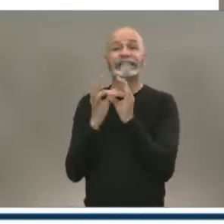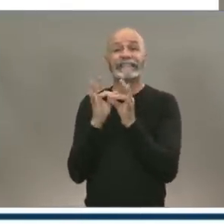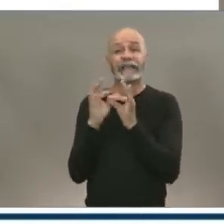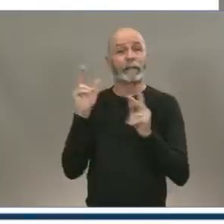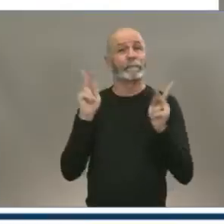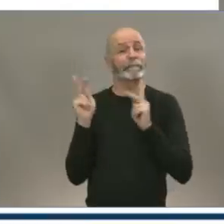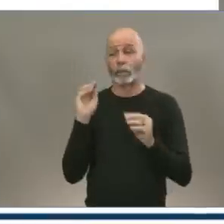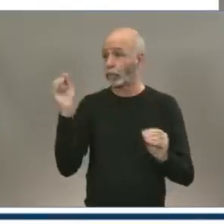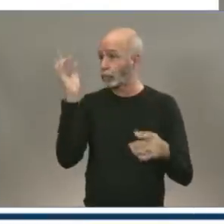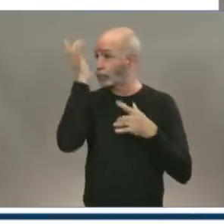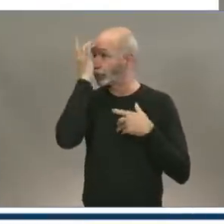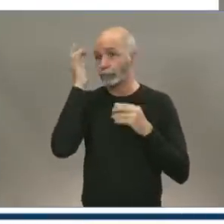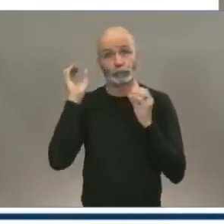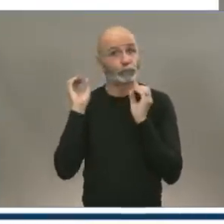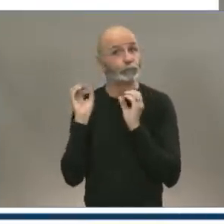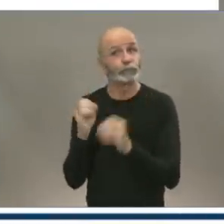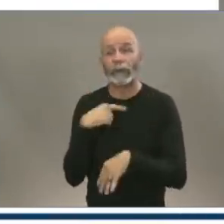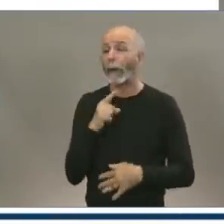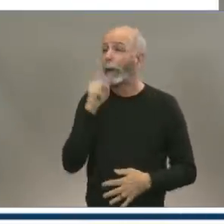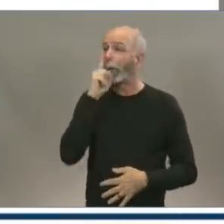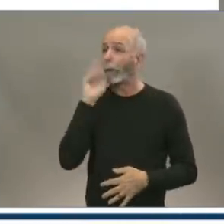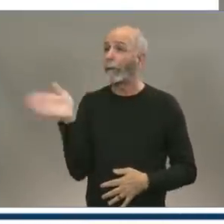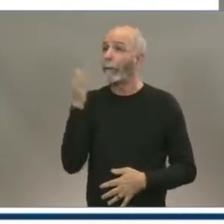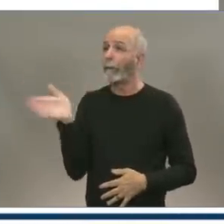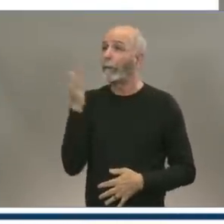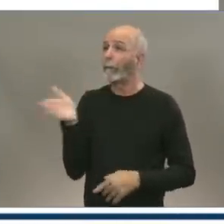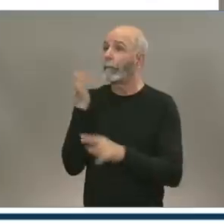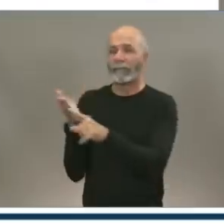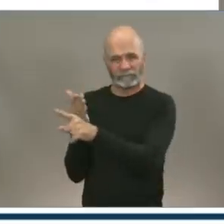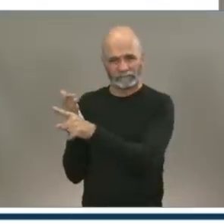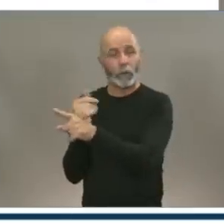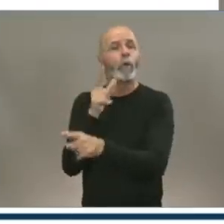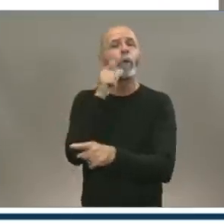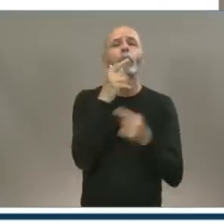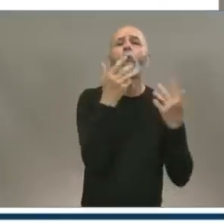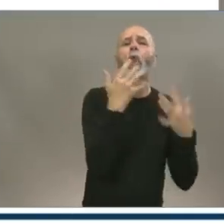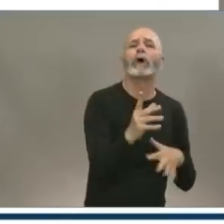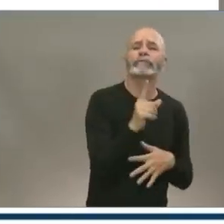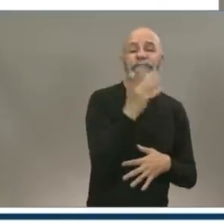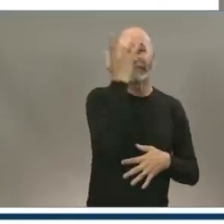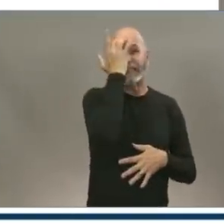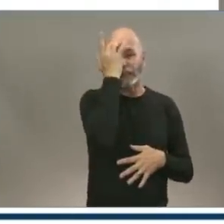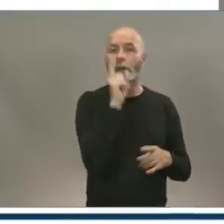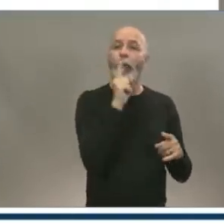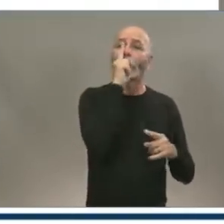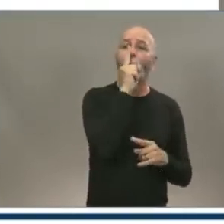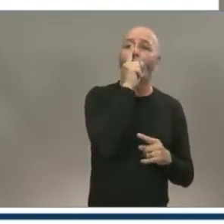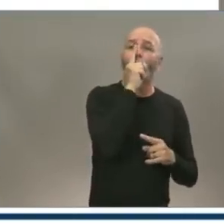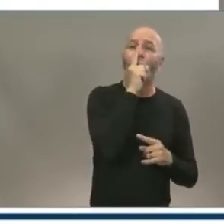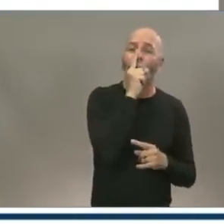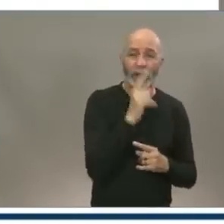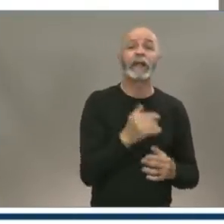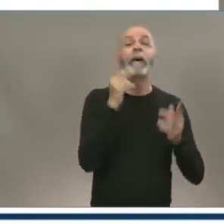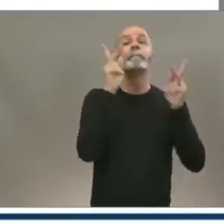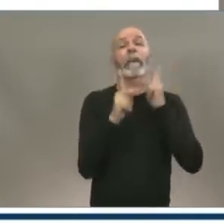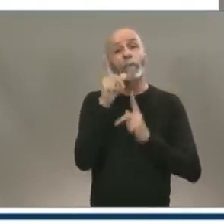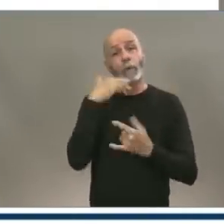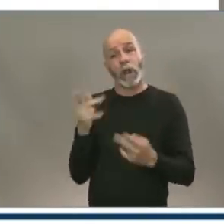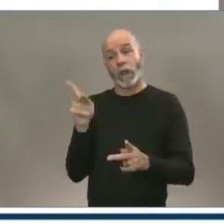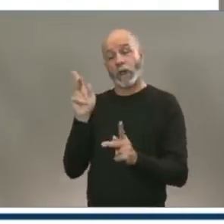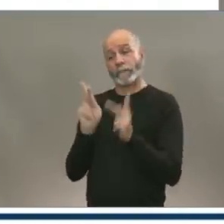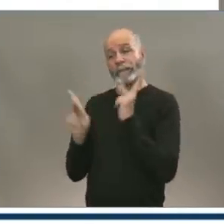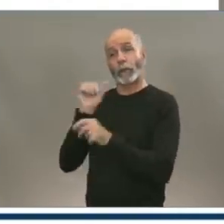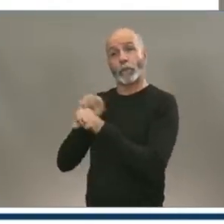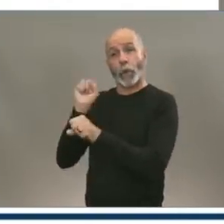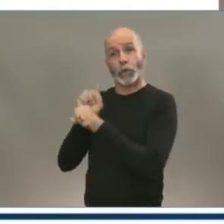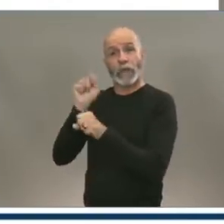still have symptomatic testing. We have workplace testing in over 1,000 workplaces across the province. I think over 200 of those are